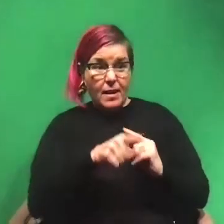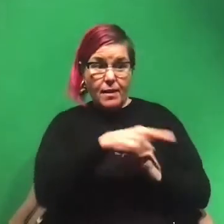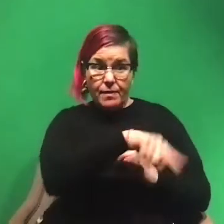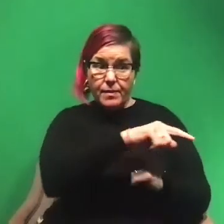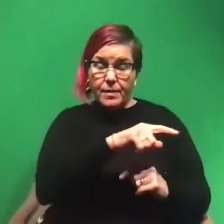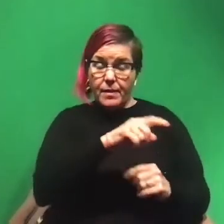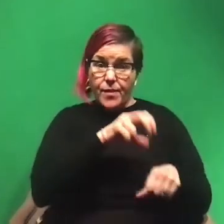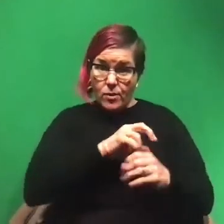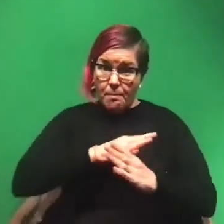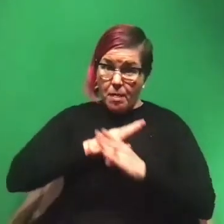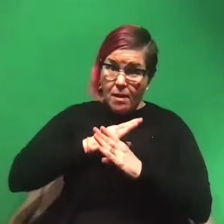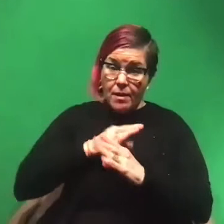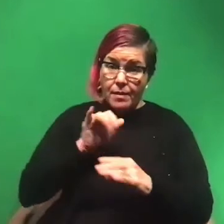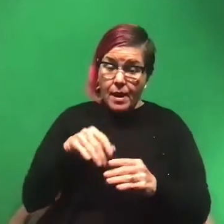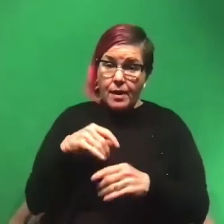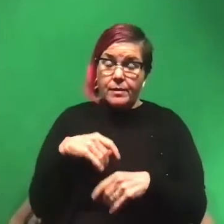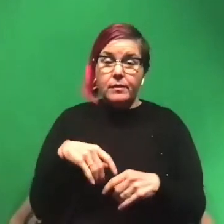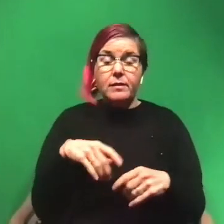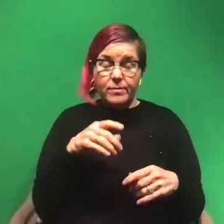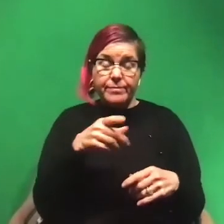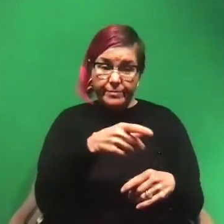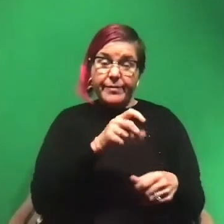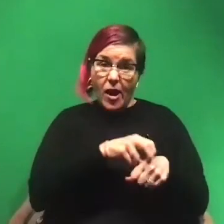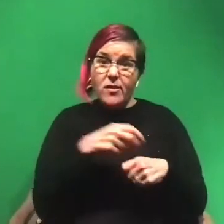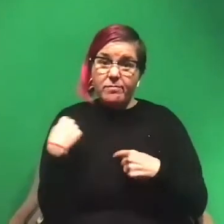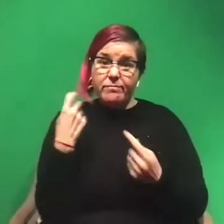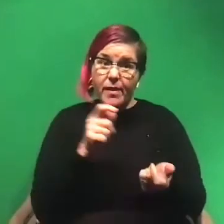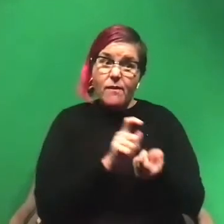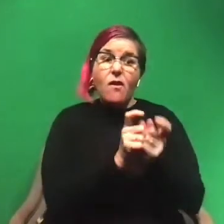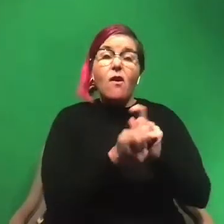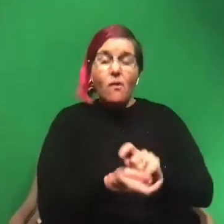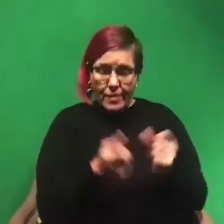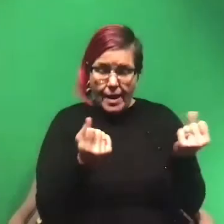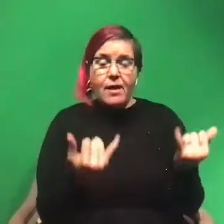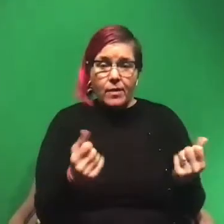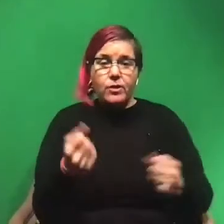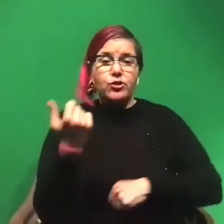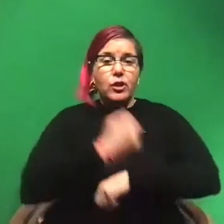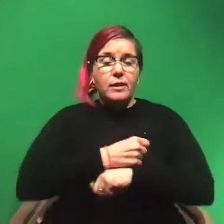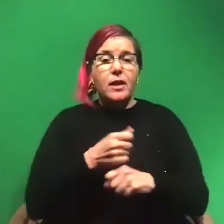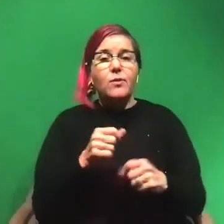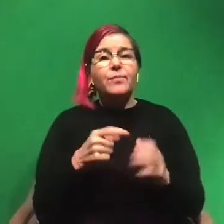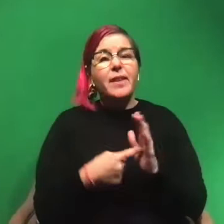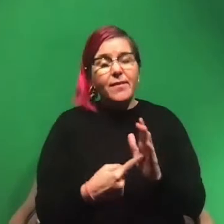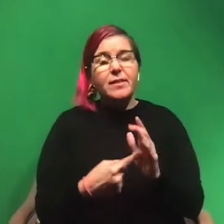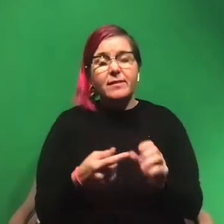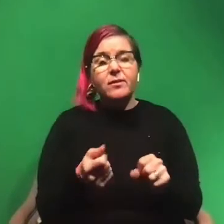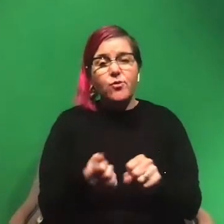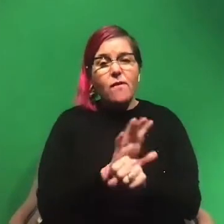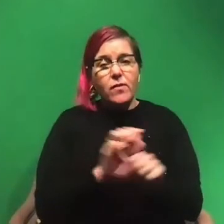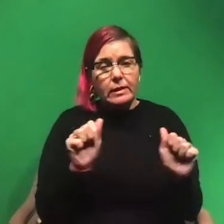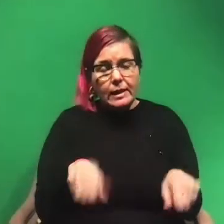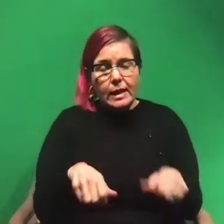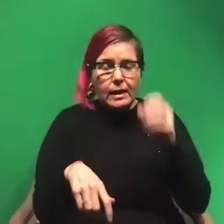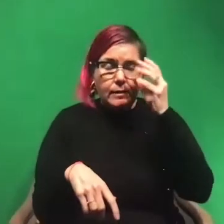viruses have evolved a way to shut it down. And now there's evidence that coronavirus can do that, and it's not surprising, a lot of viruses